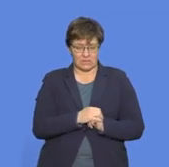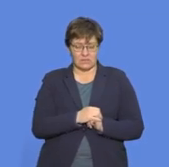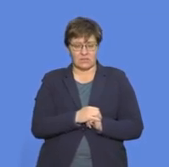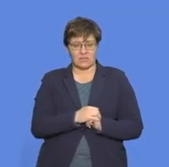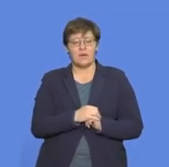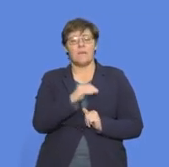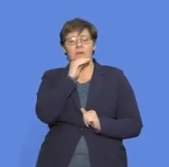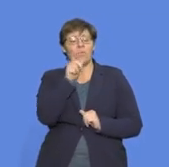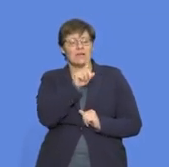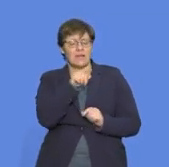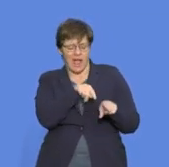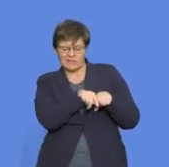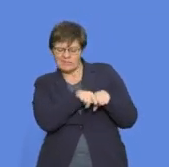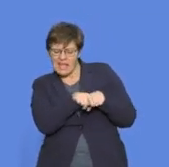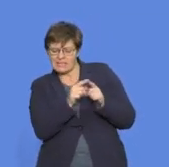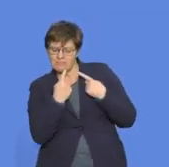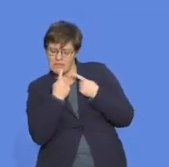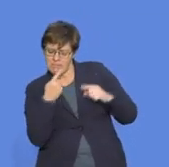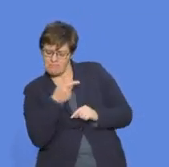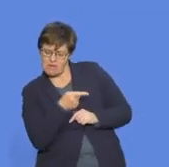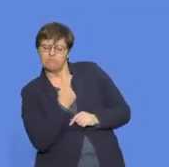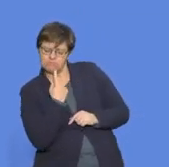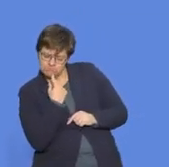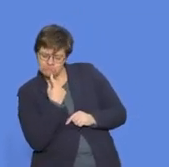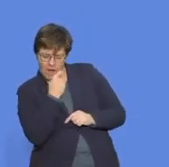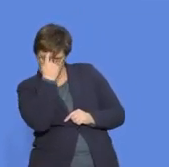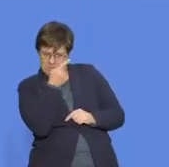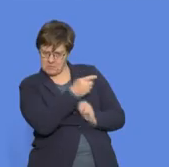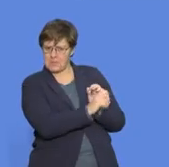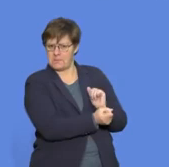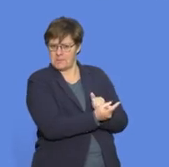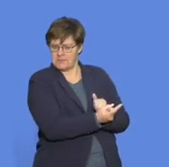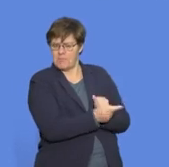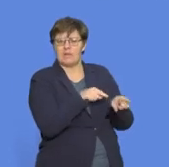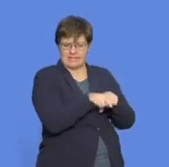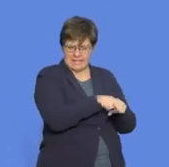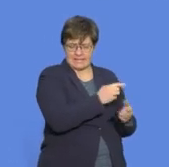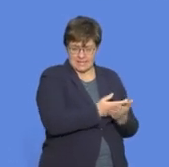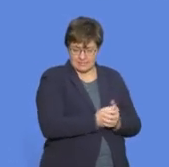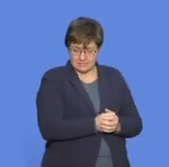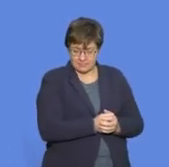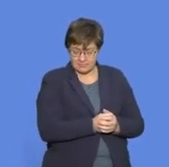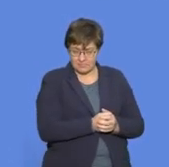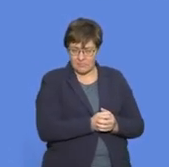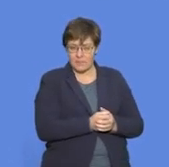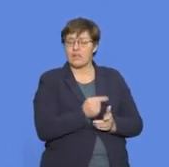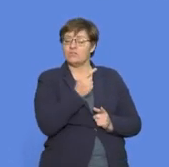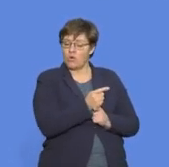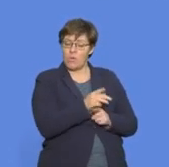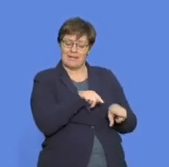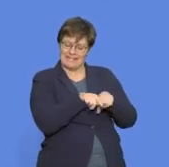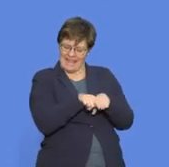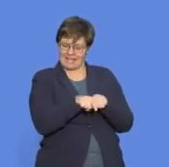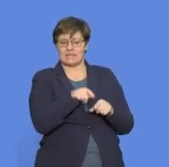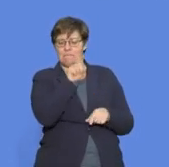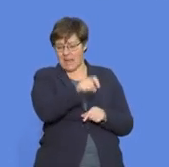a testable statement. So in other words, when we formulate a hypothesis, it must be